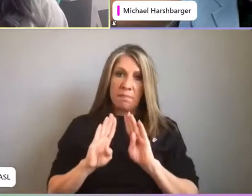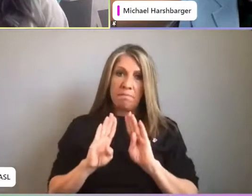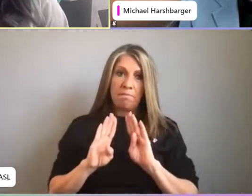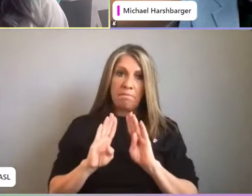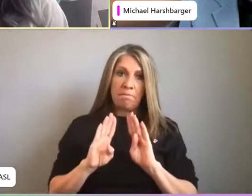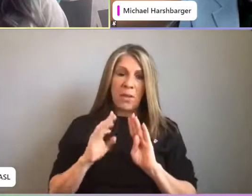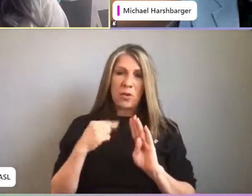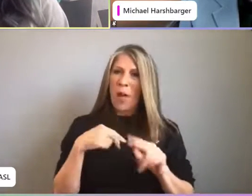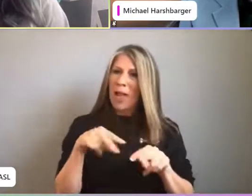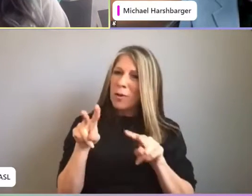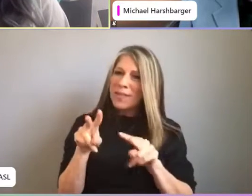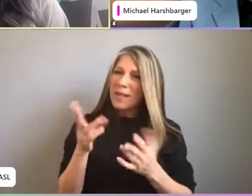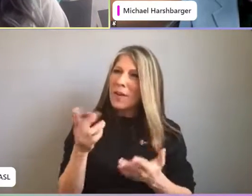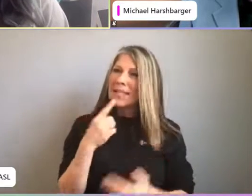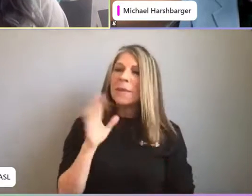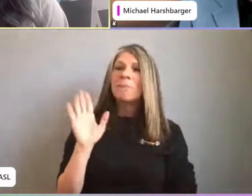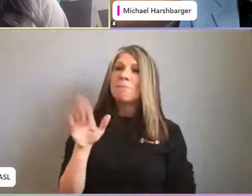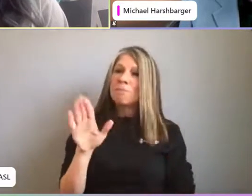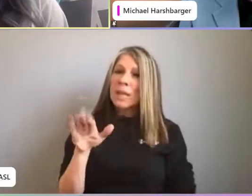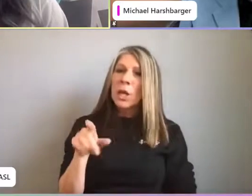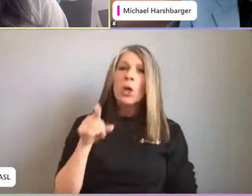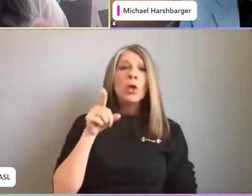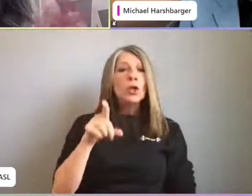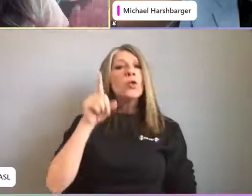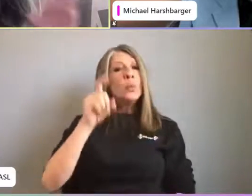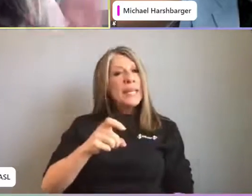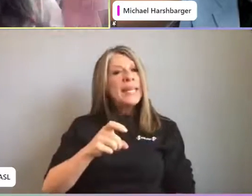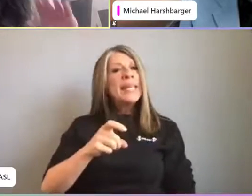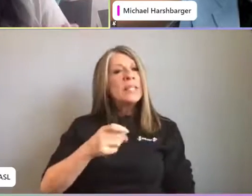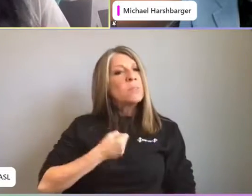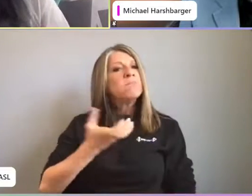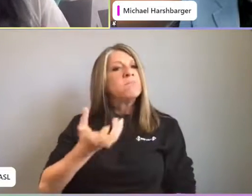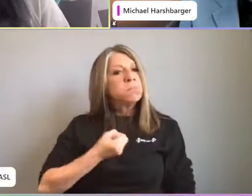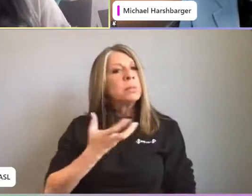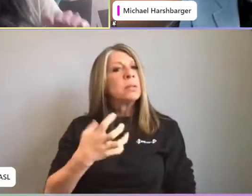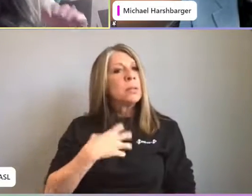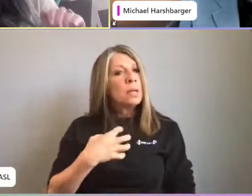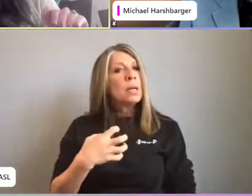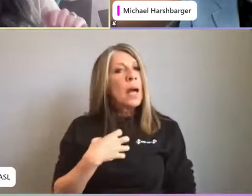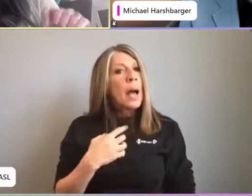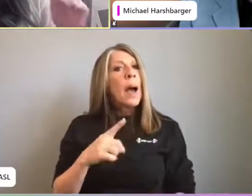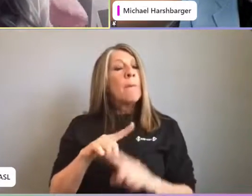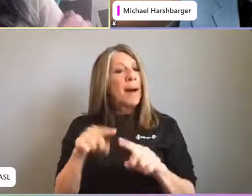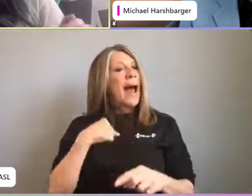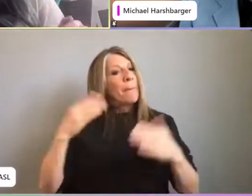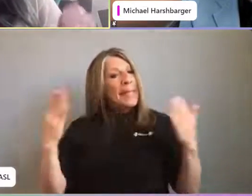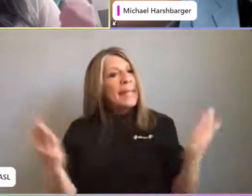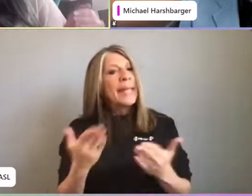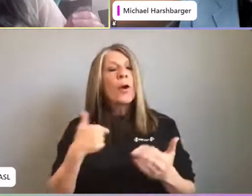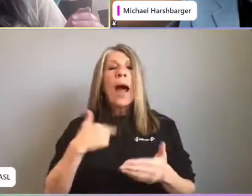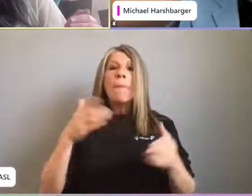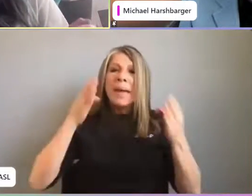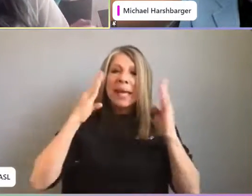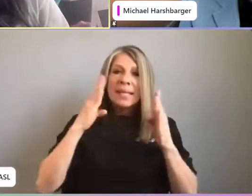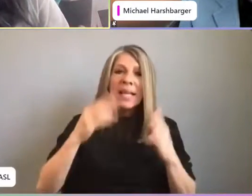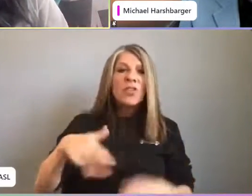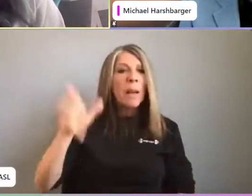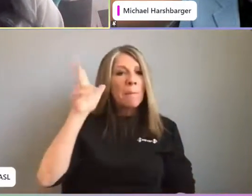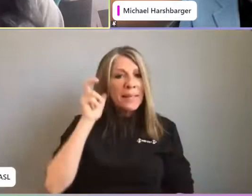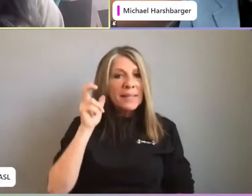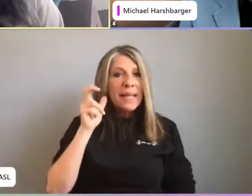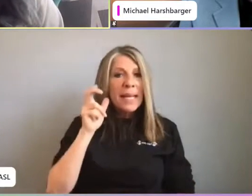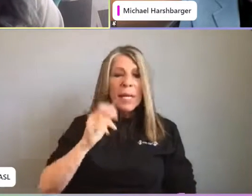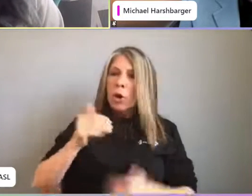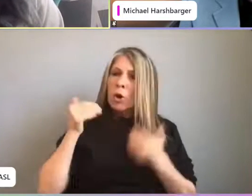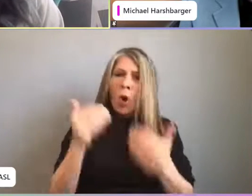I turned to him one day. I'm like, look, you need to vent. I'm not going to get it all, Yep. but I'm here. I'm paying attention. I'm listening.